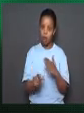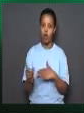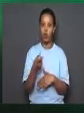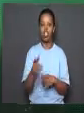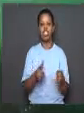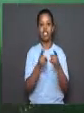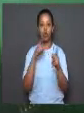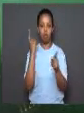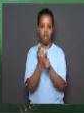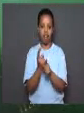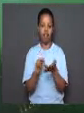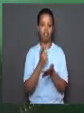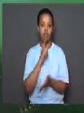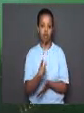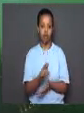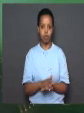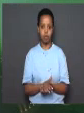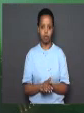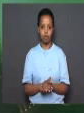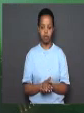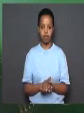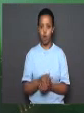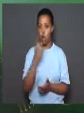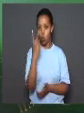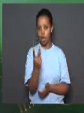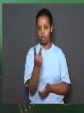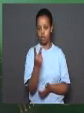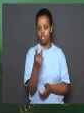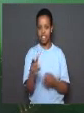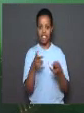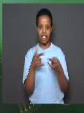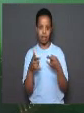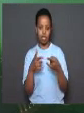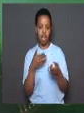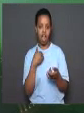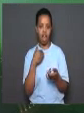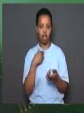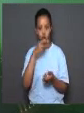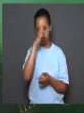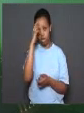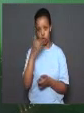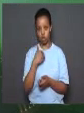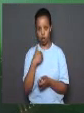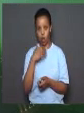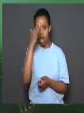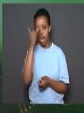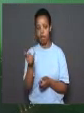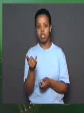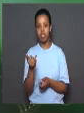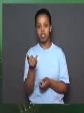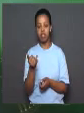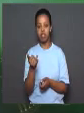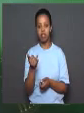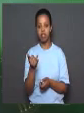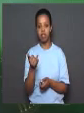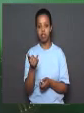technique. There are two related reasons why a cattle farmer